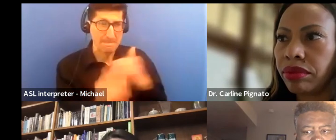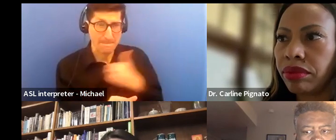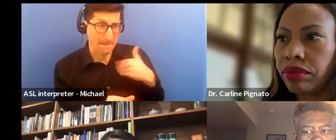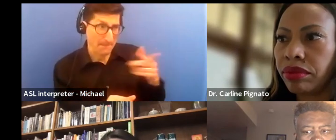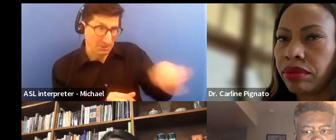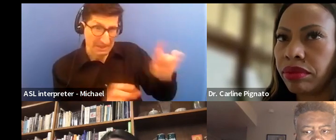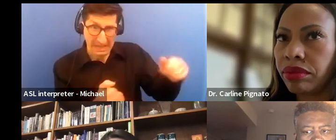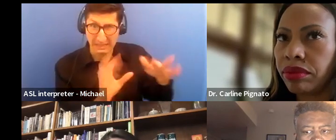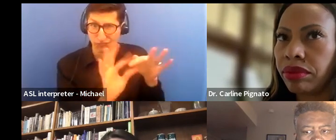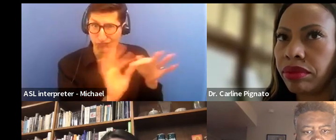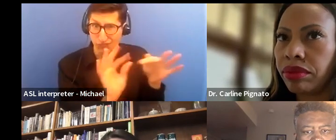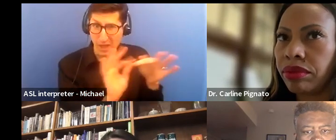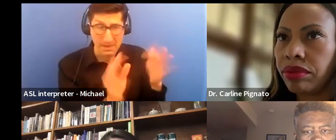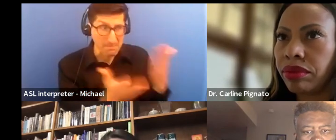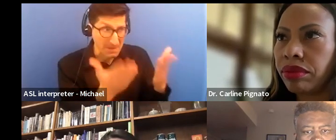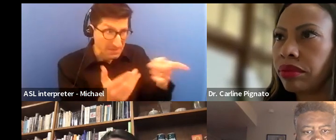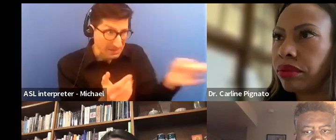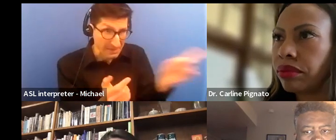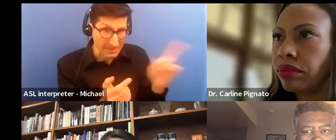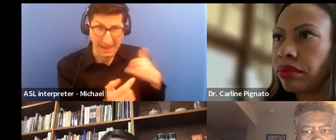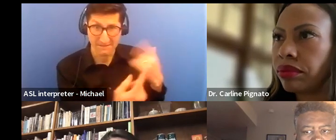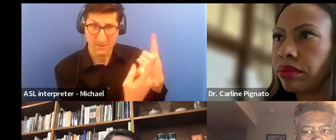this a little bit more. Absolutely.